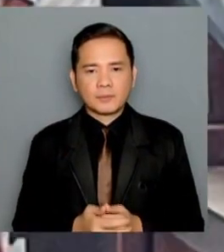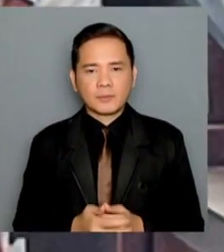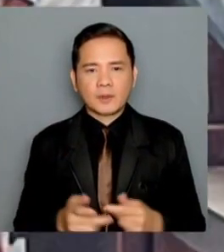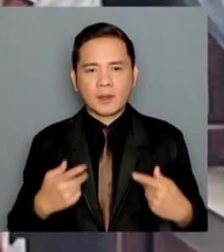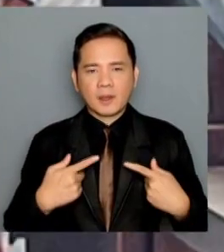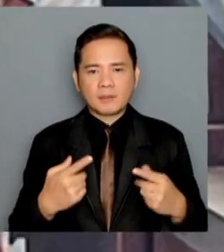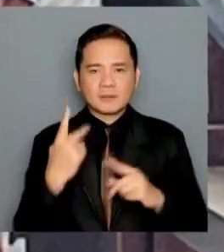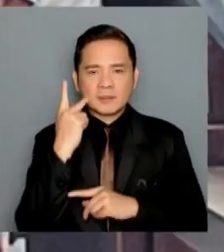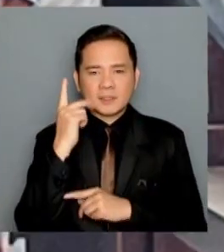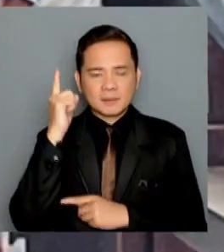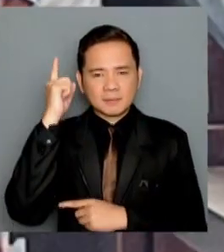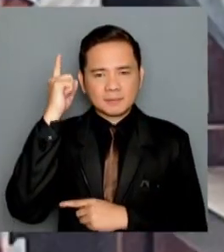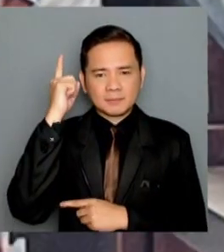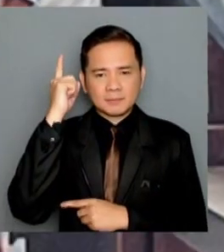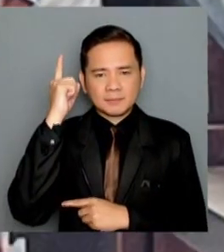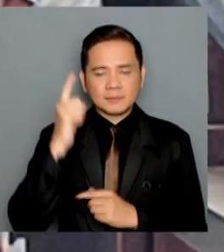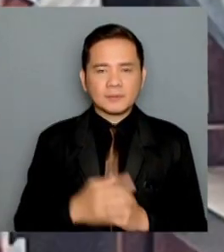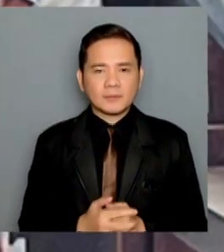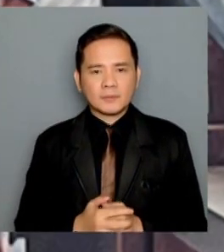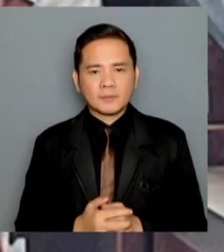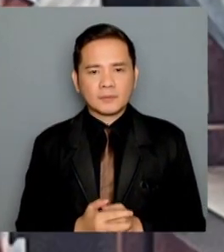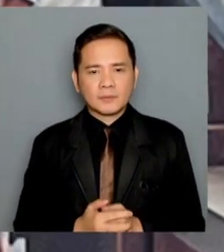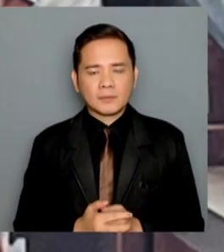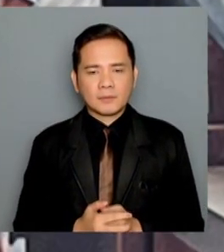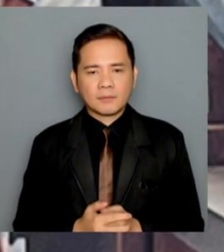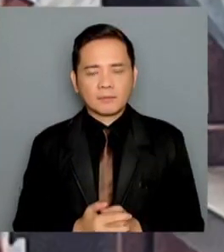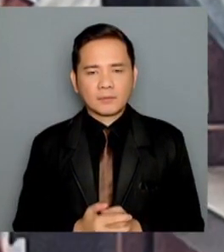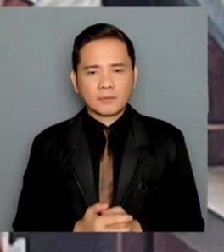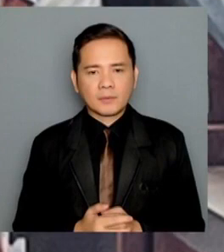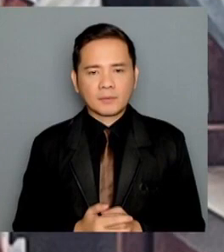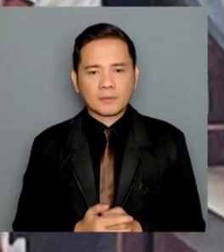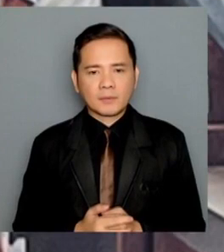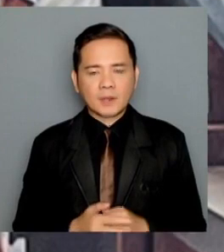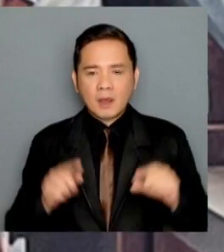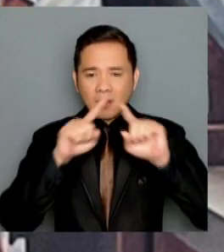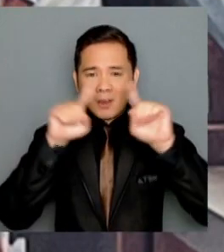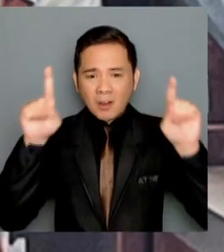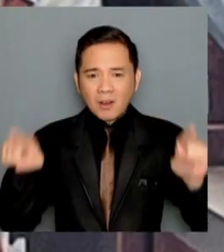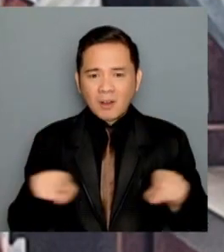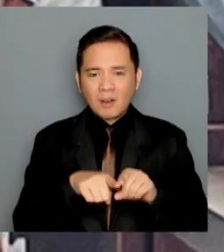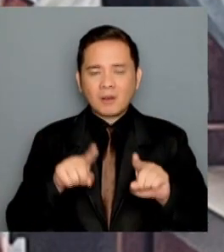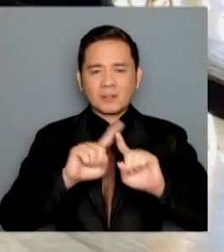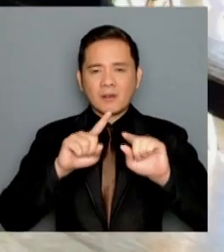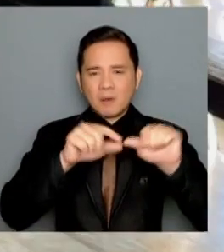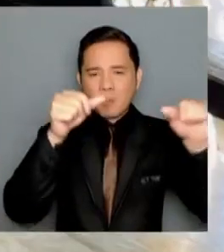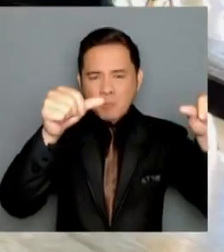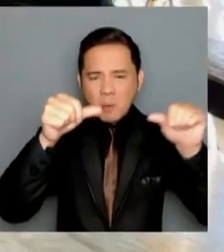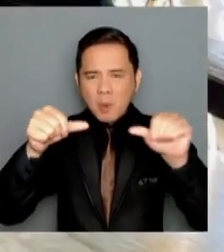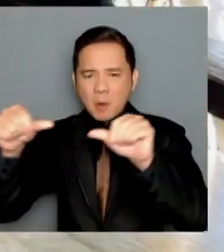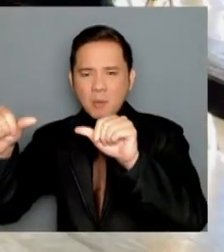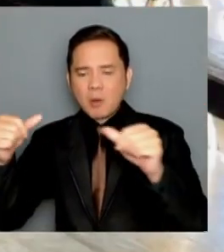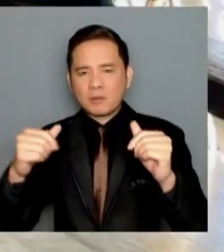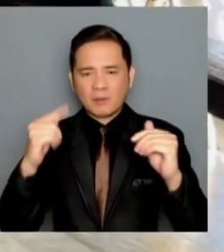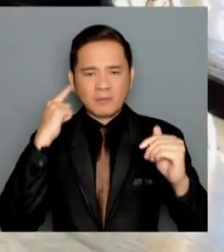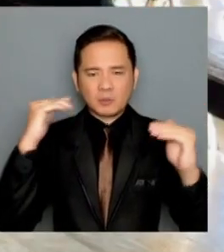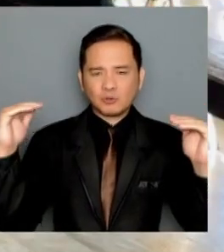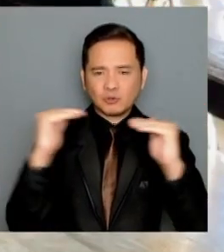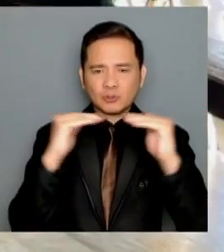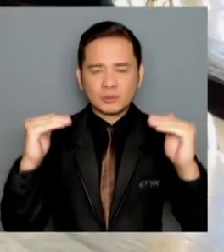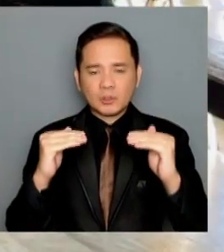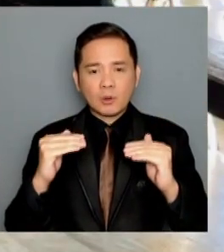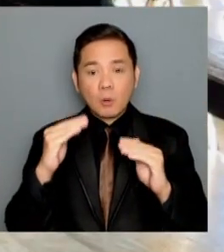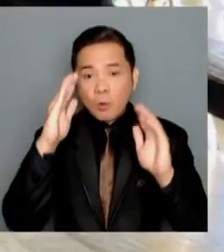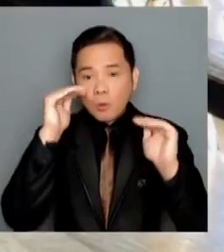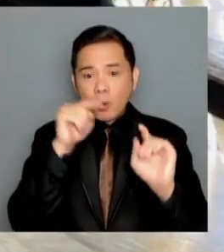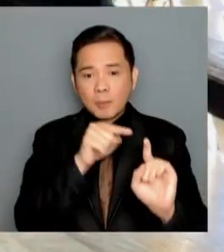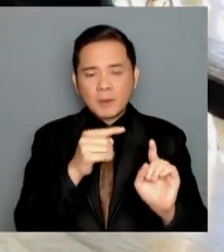home. Joffrey hopes that Matt is the last person to be victimized by hazing. He called on all those involved in the death